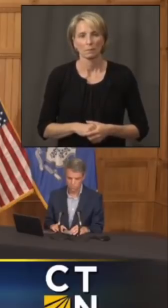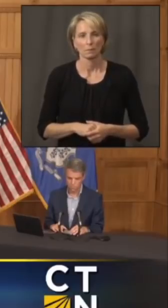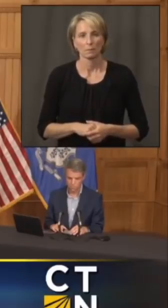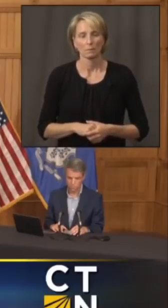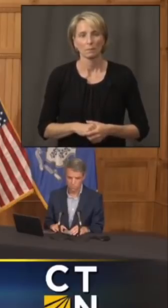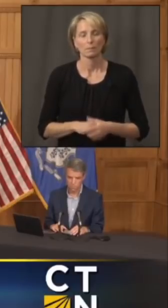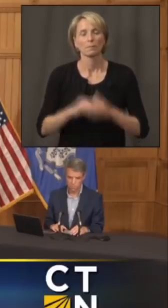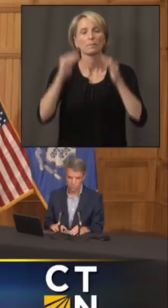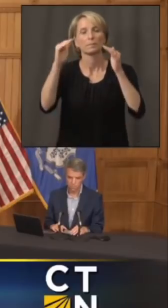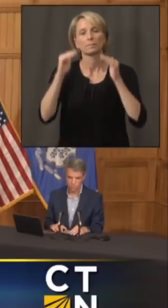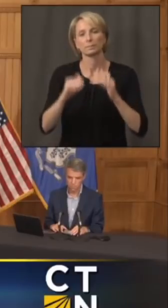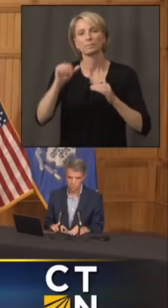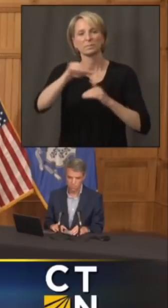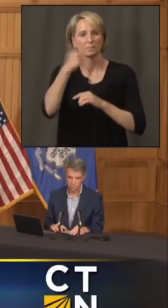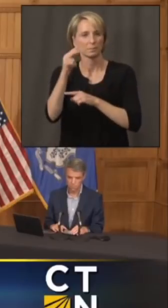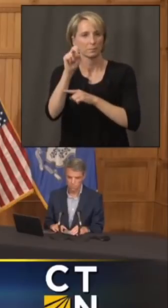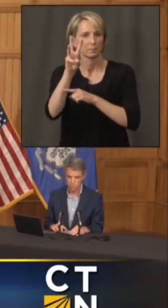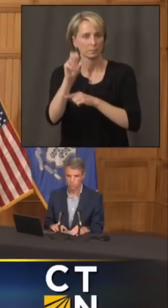CT News Junkie.